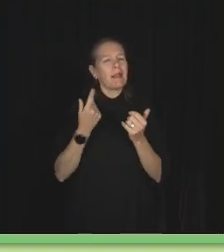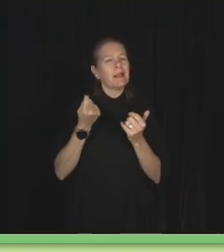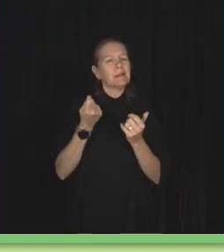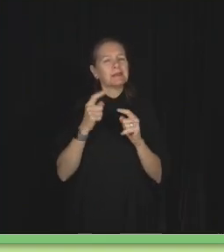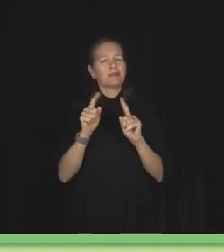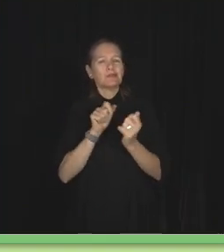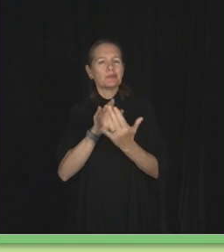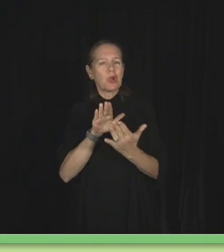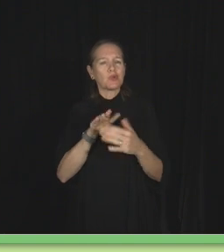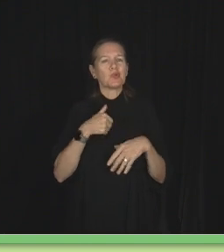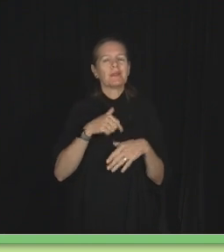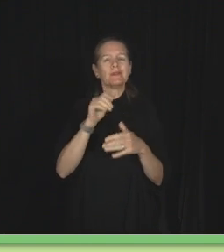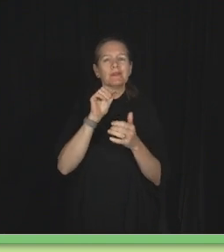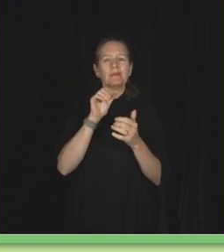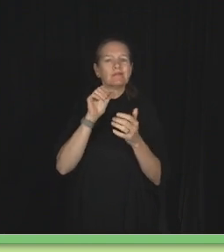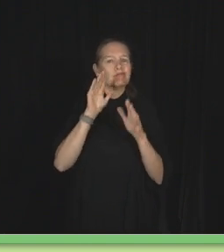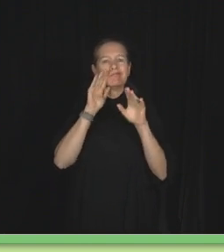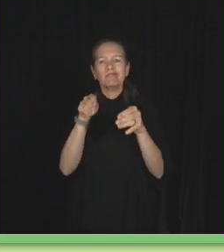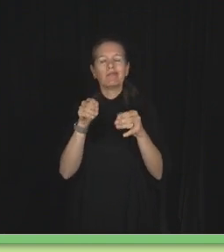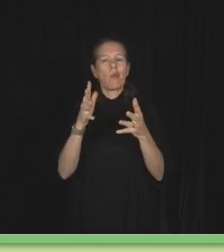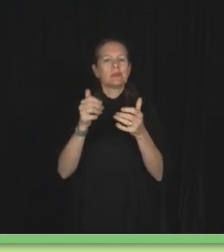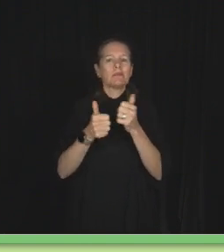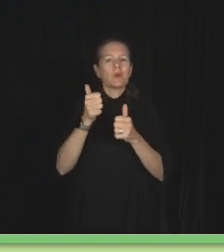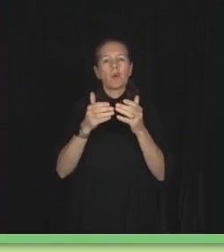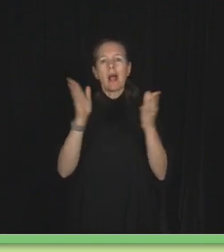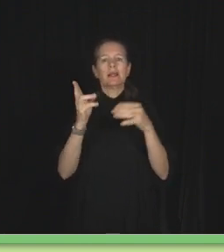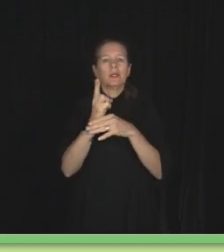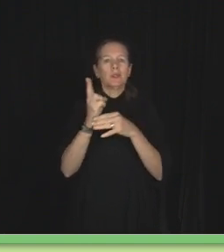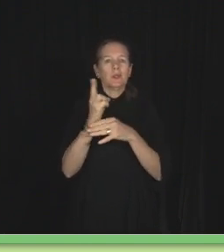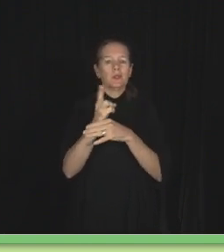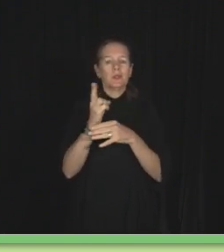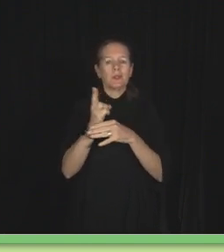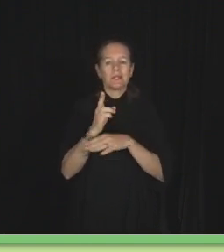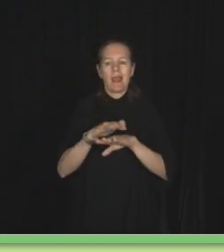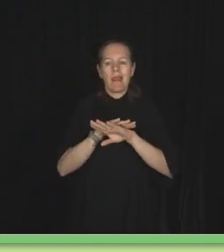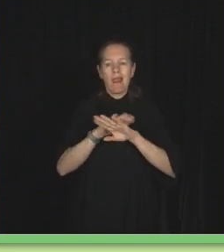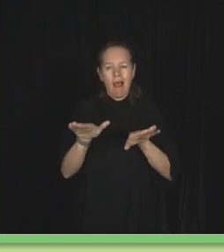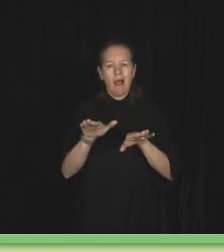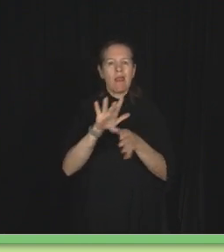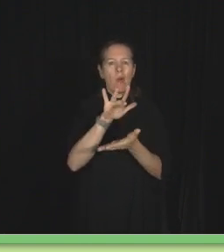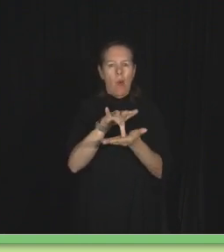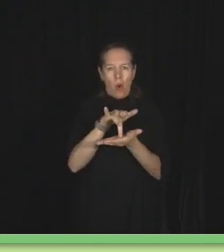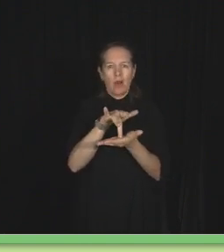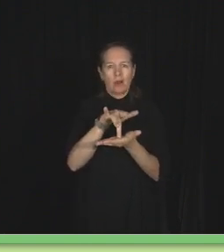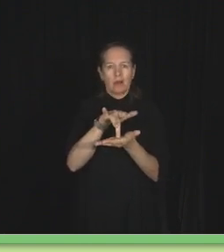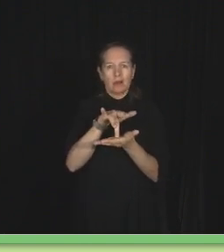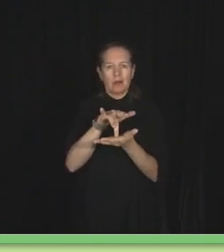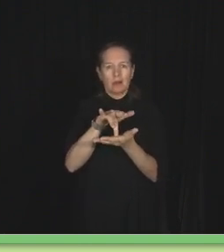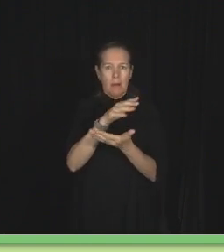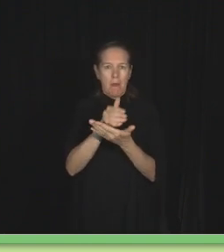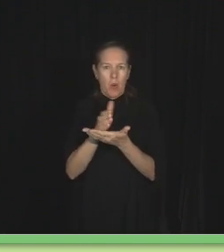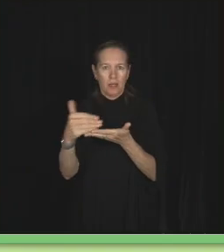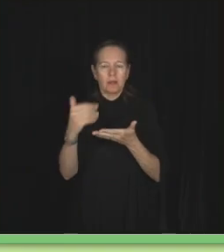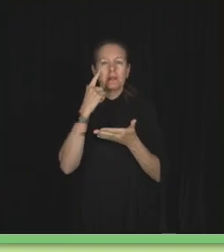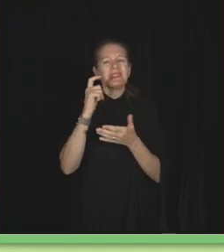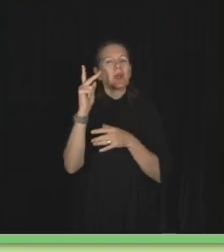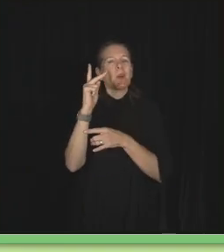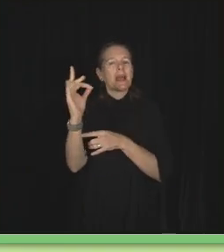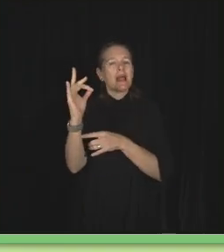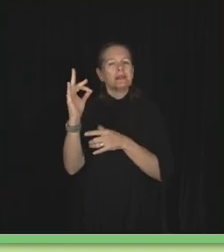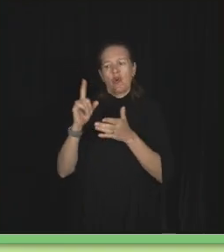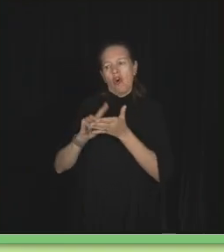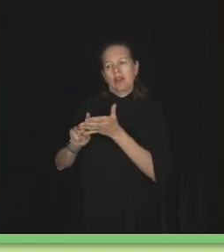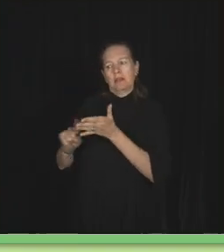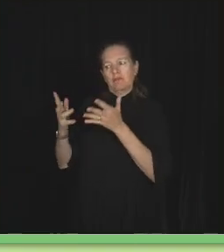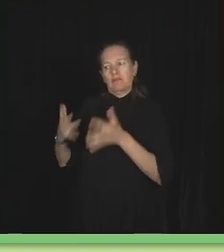the focus was actually on the most widely used non-core components, given that core Kubernetes had been audited a few times